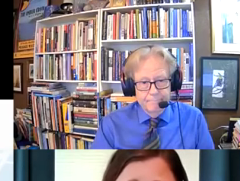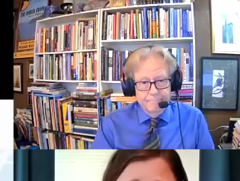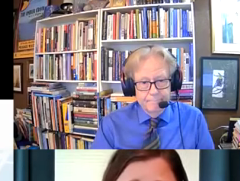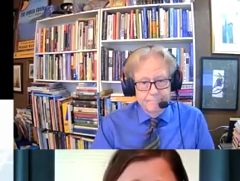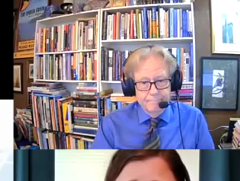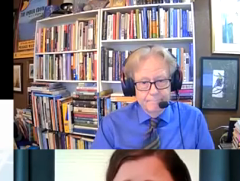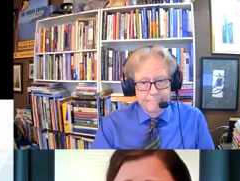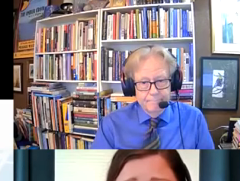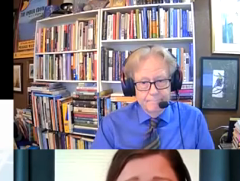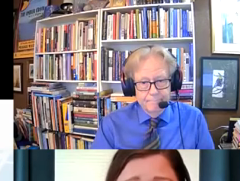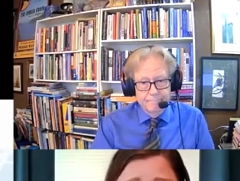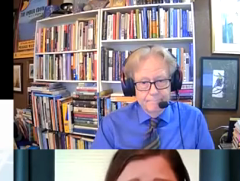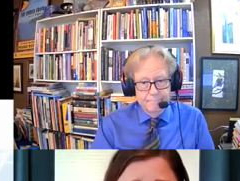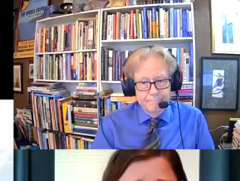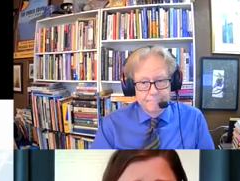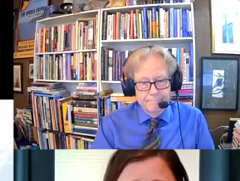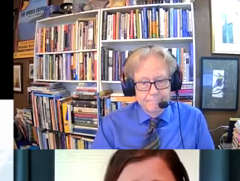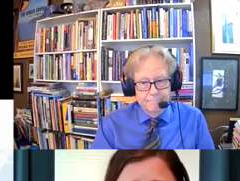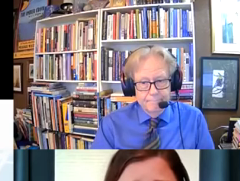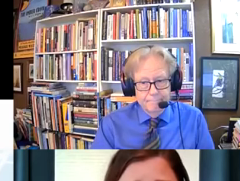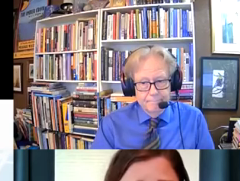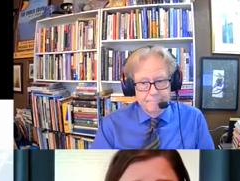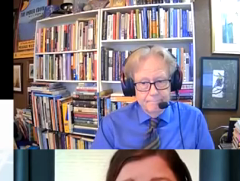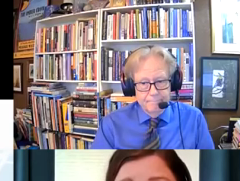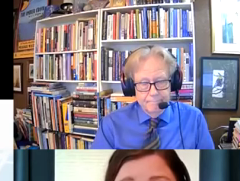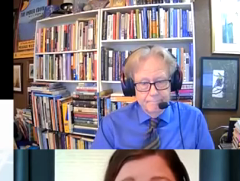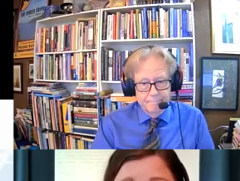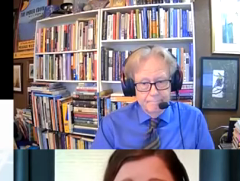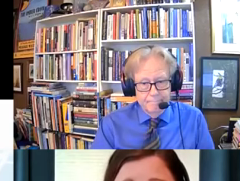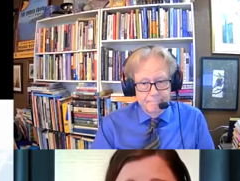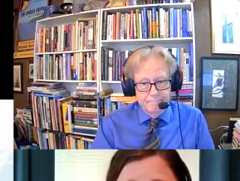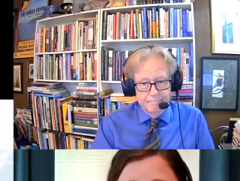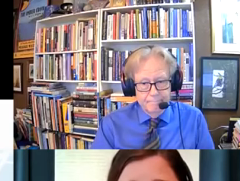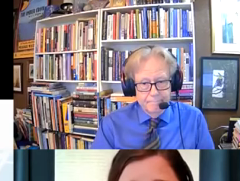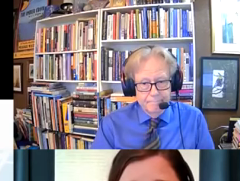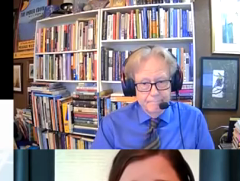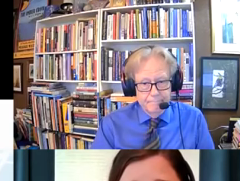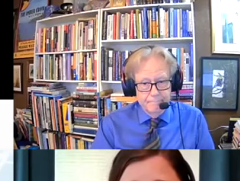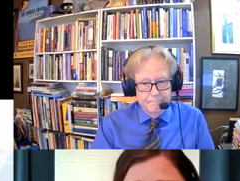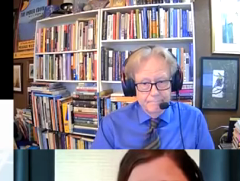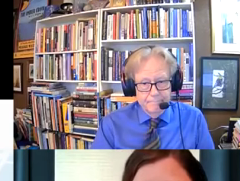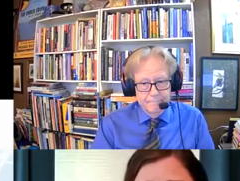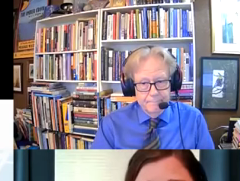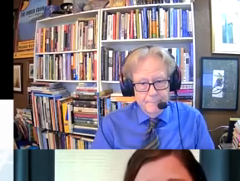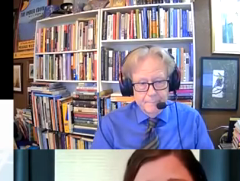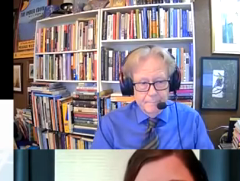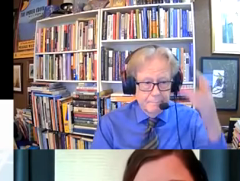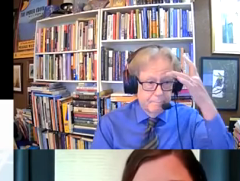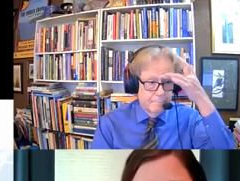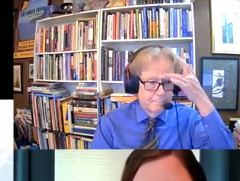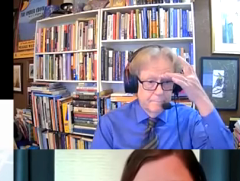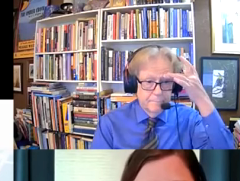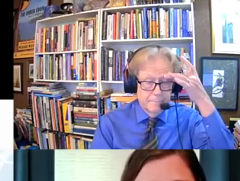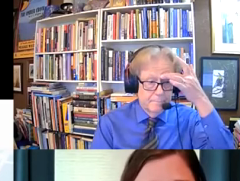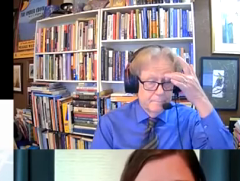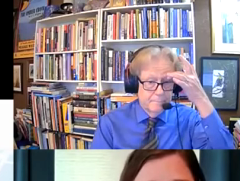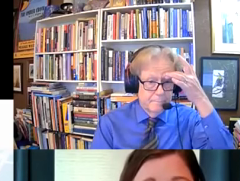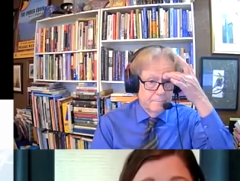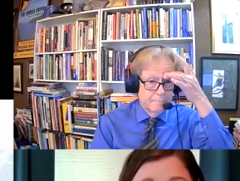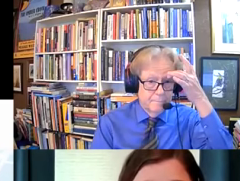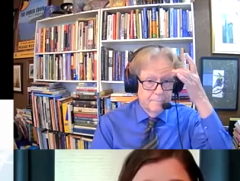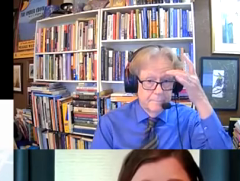to use it to jot down any notes or reflections that you might have as you hear our presenters today.